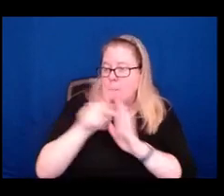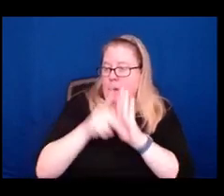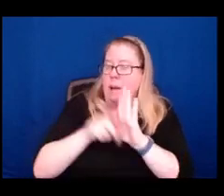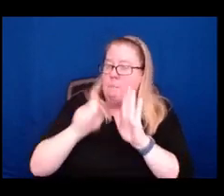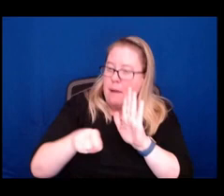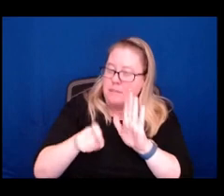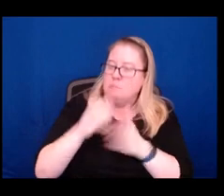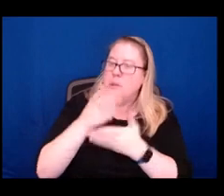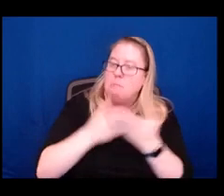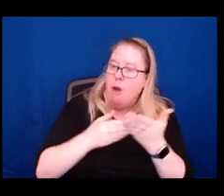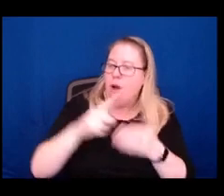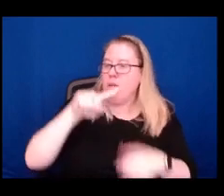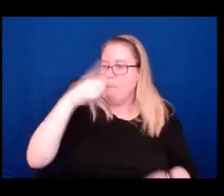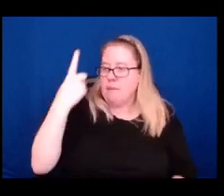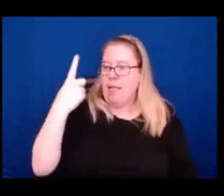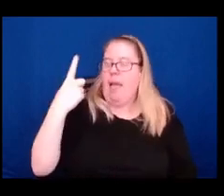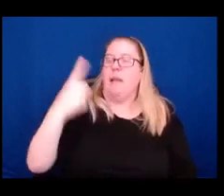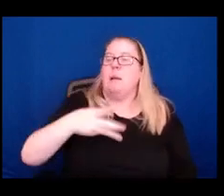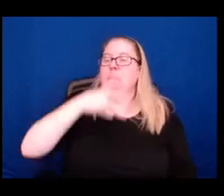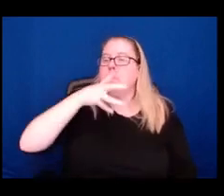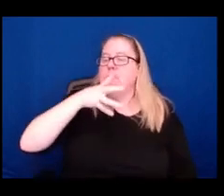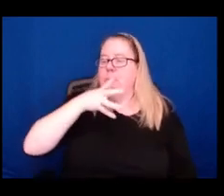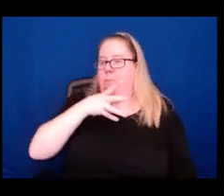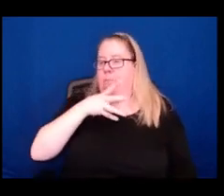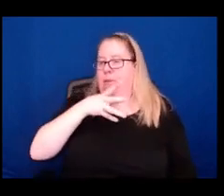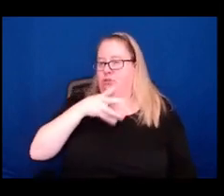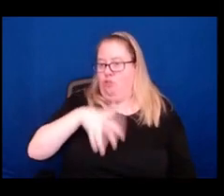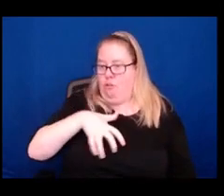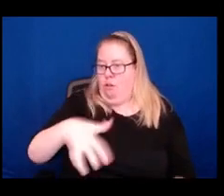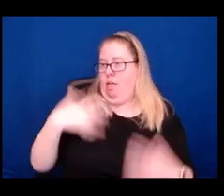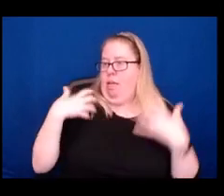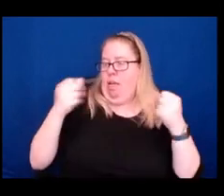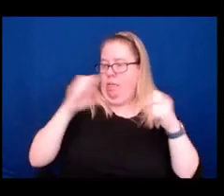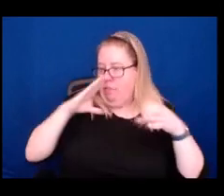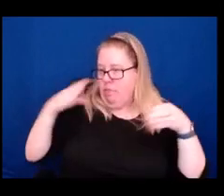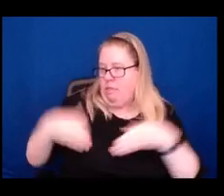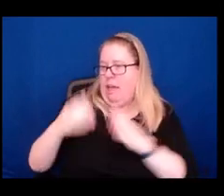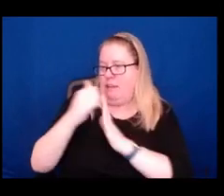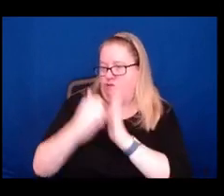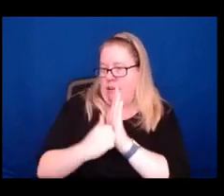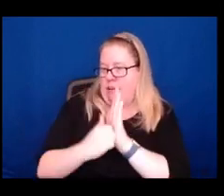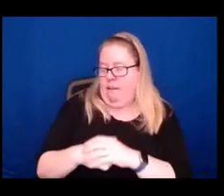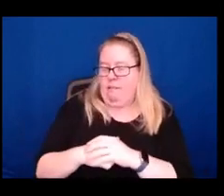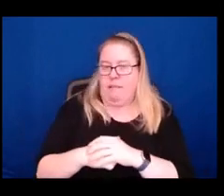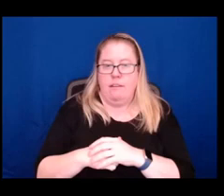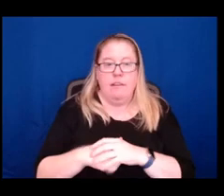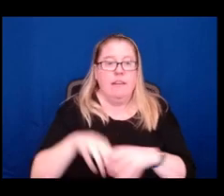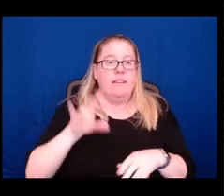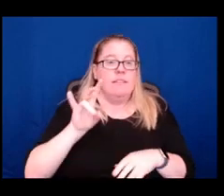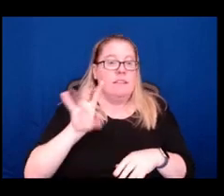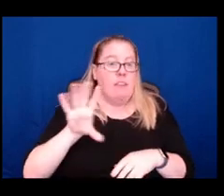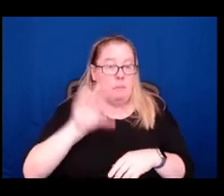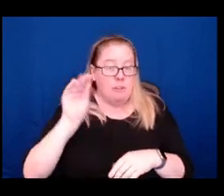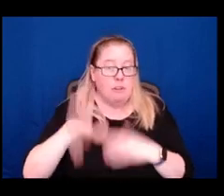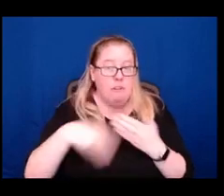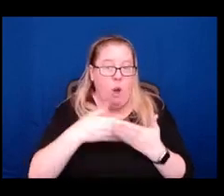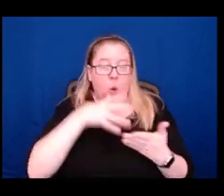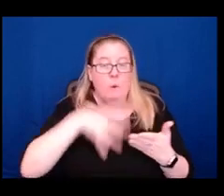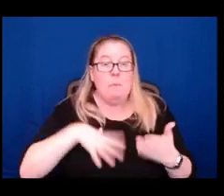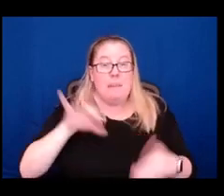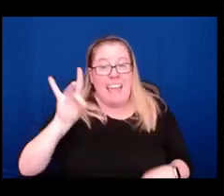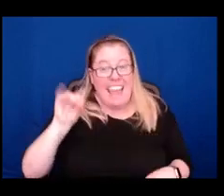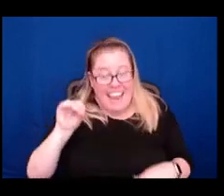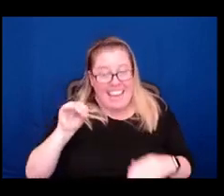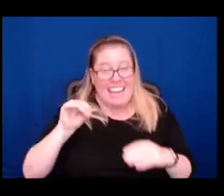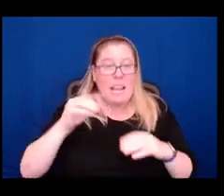Be Part of the Black Maternal Health Agenda." We know that 70% of all women have fibroids, but